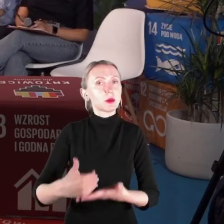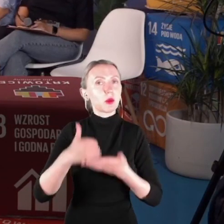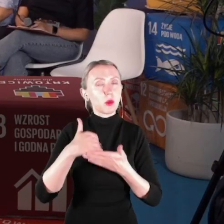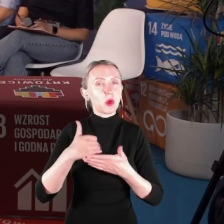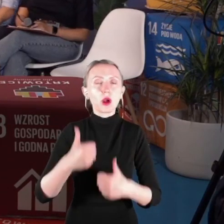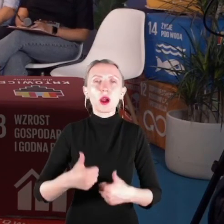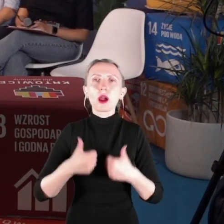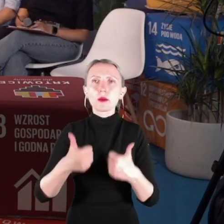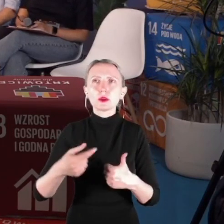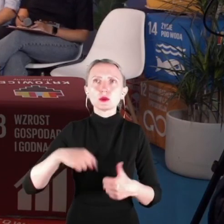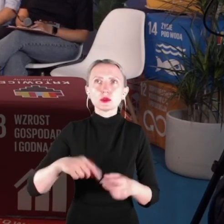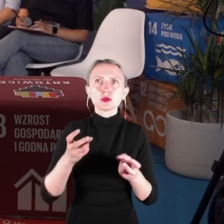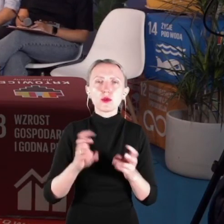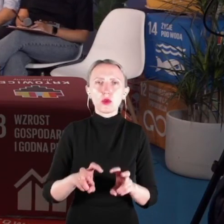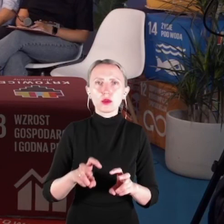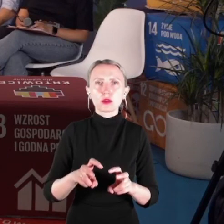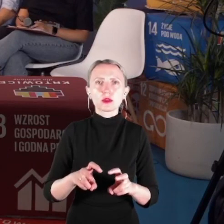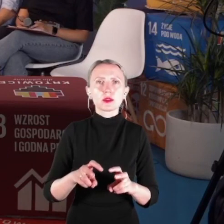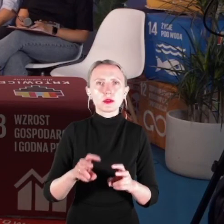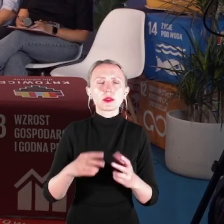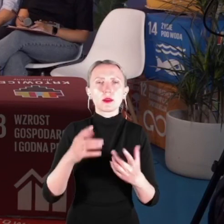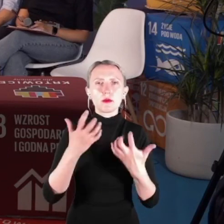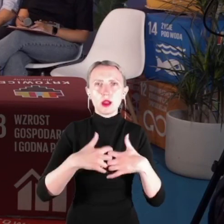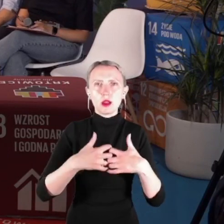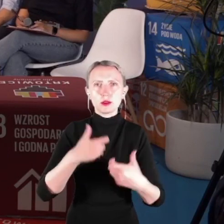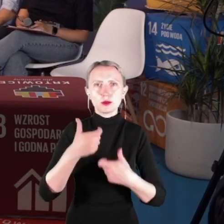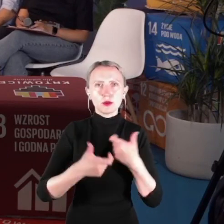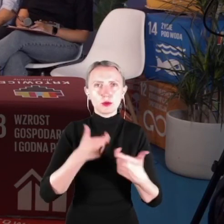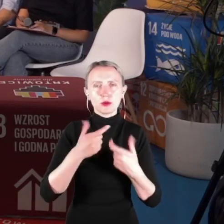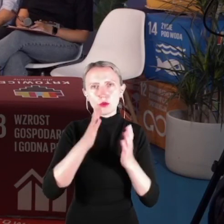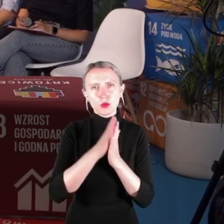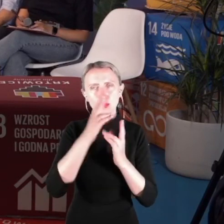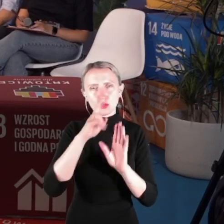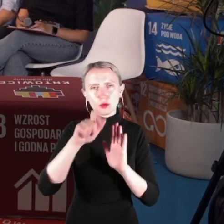And it is playing. Follow the arrow. You see the arrow,